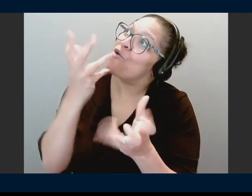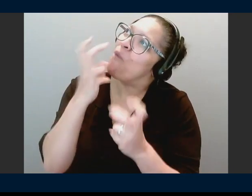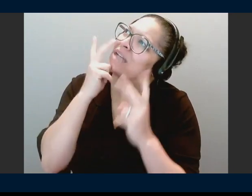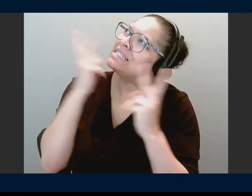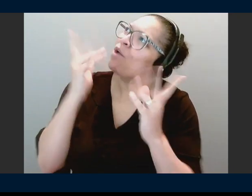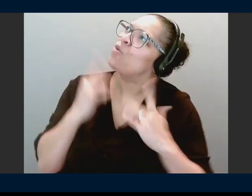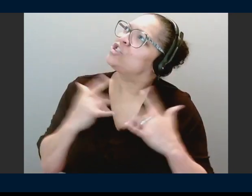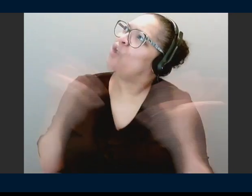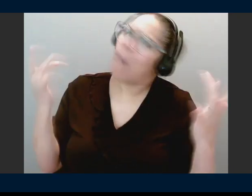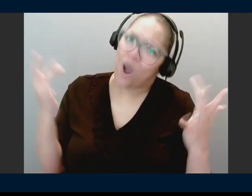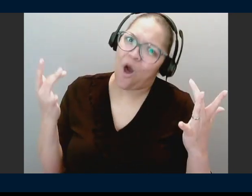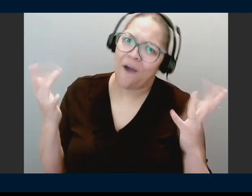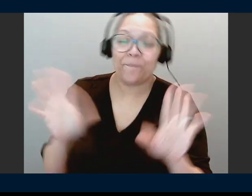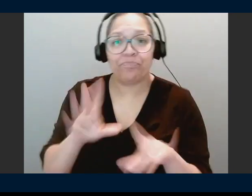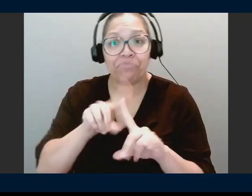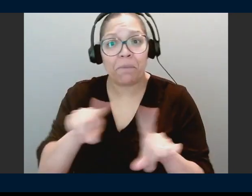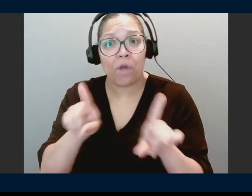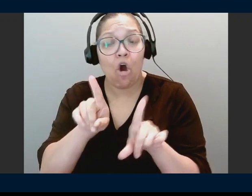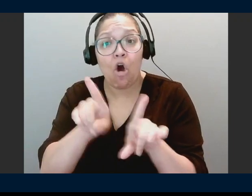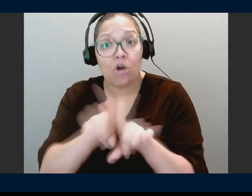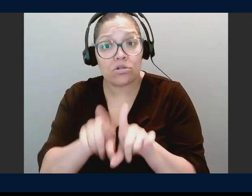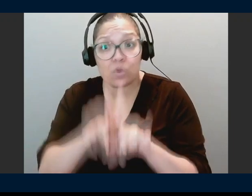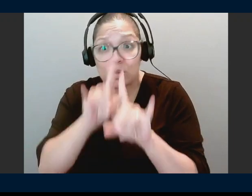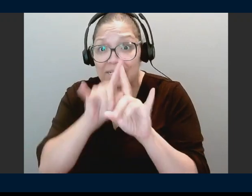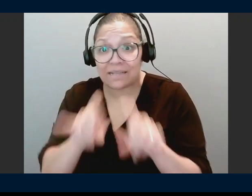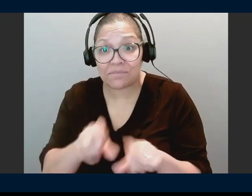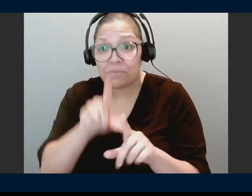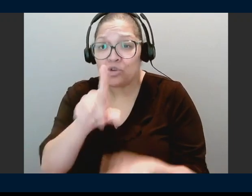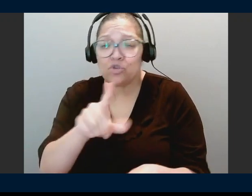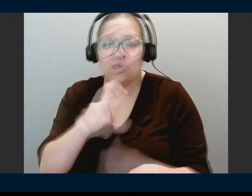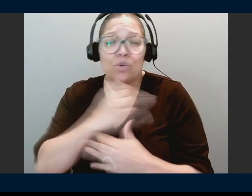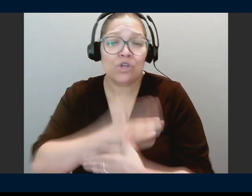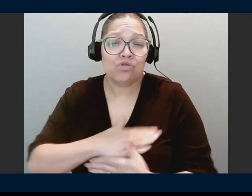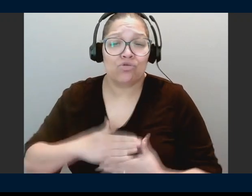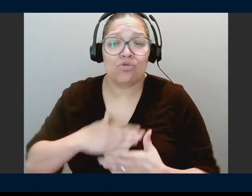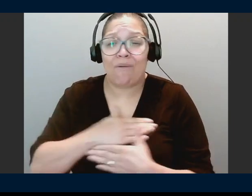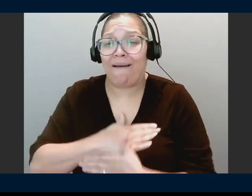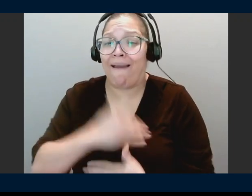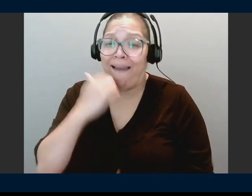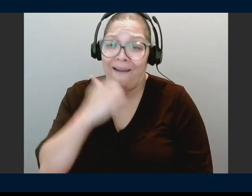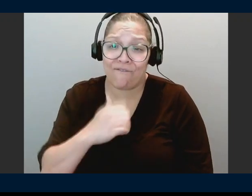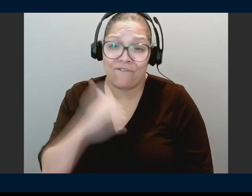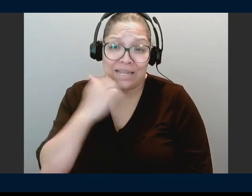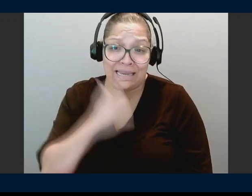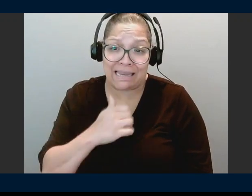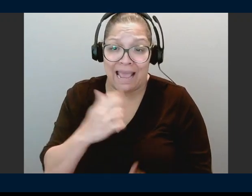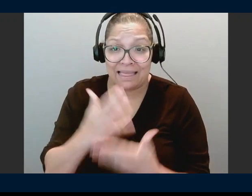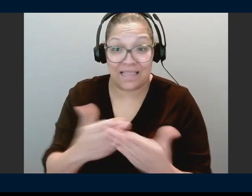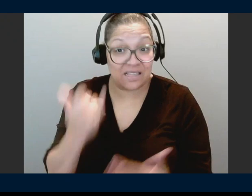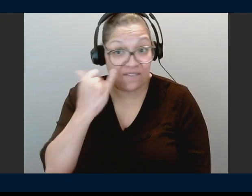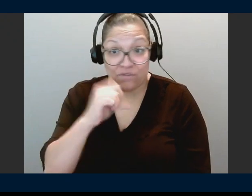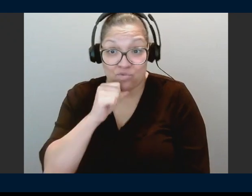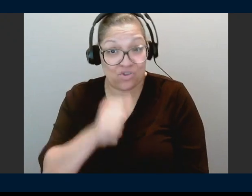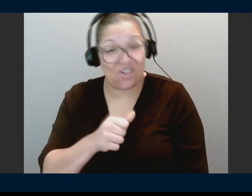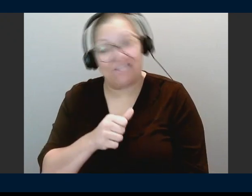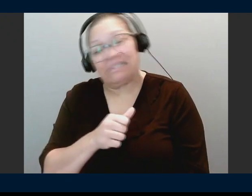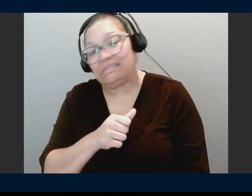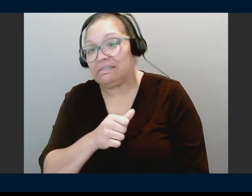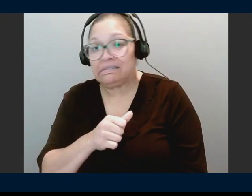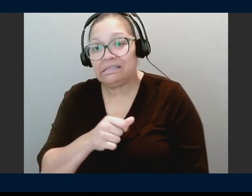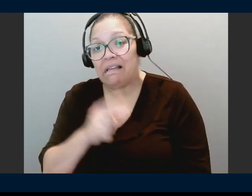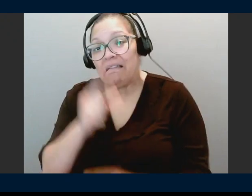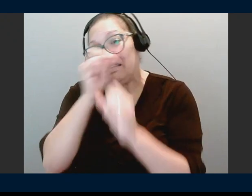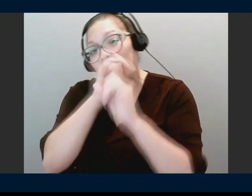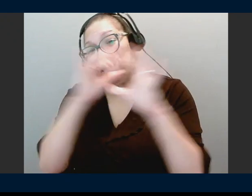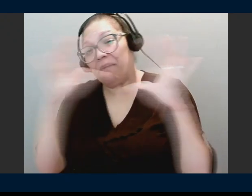But also at the same time to enjoy the day-to-day things. Because if you don't, then kind of the big picture motivation